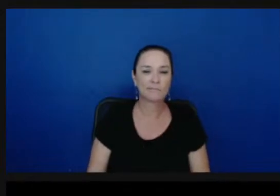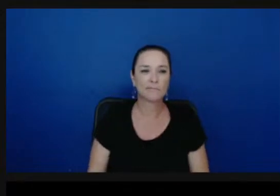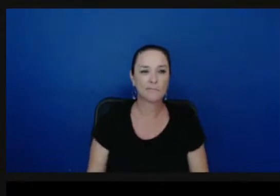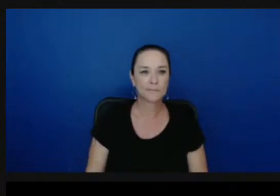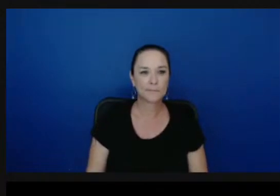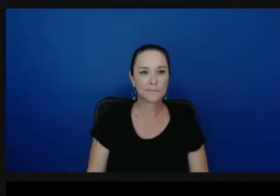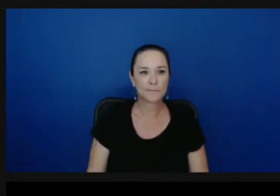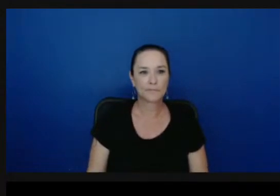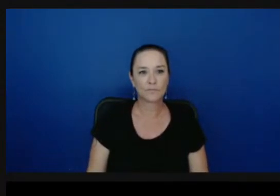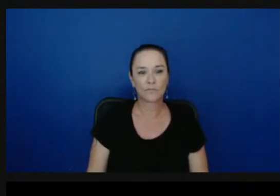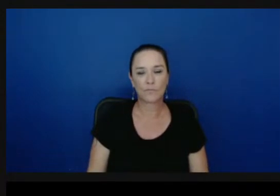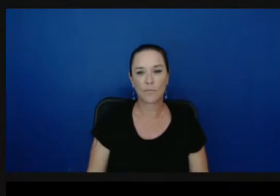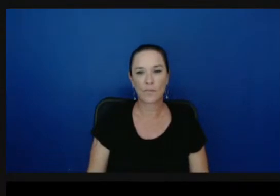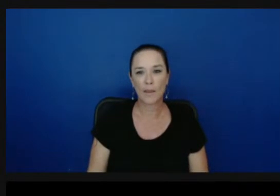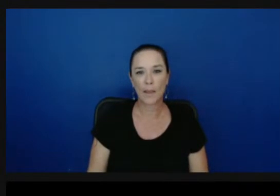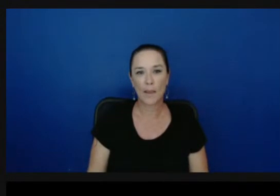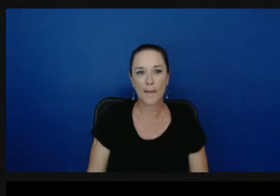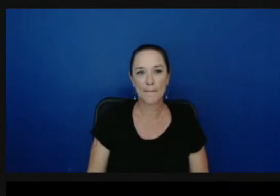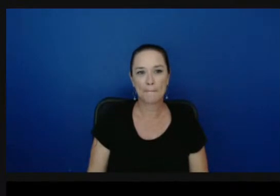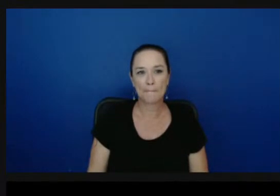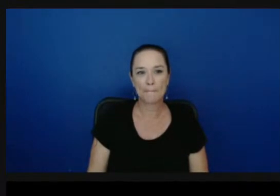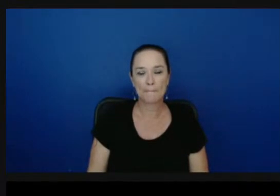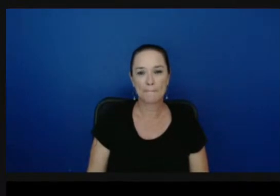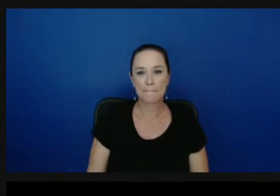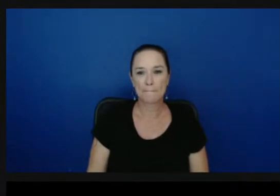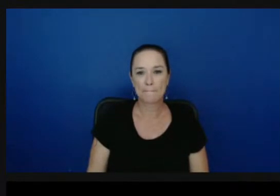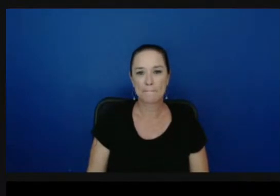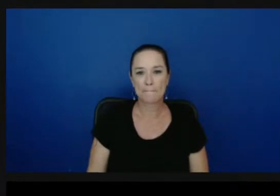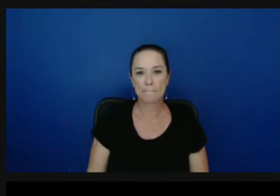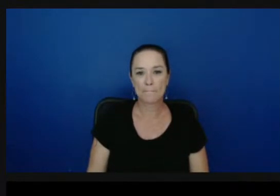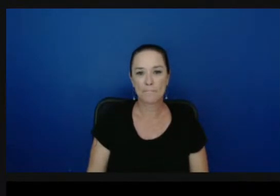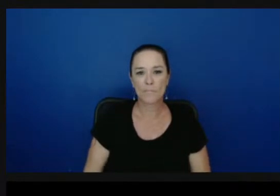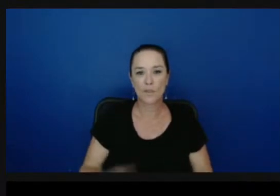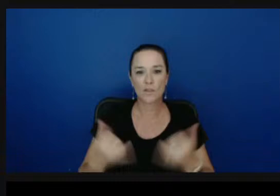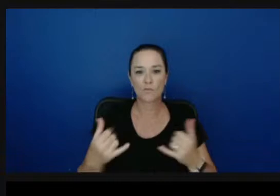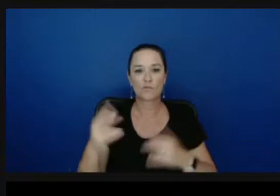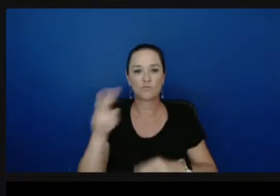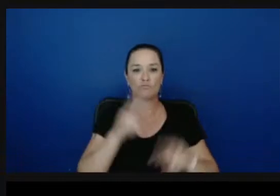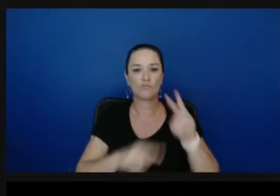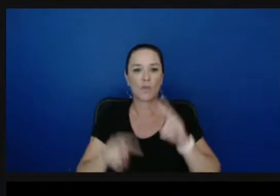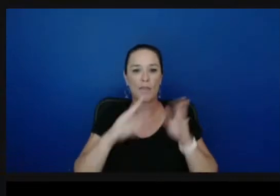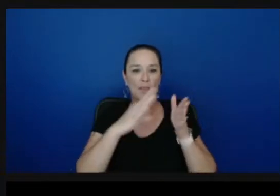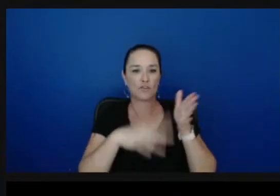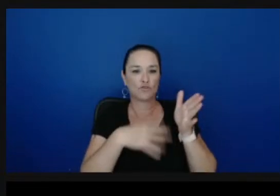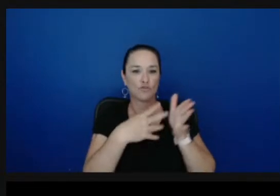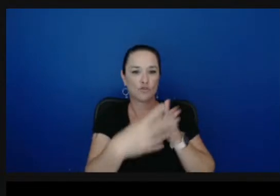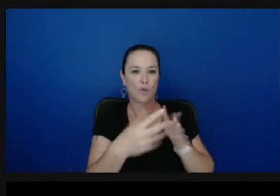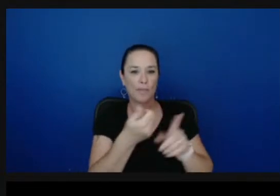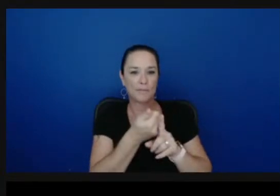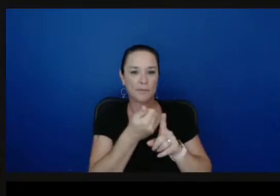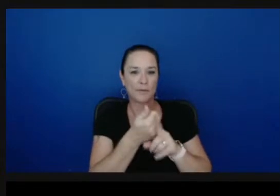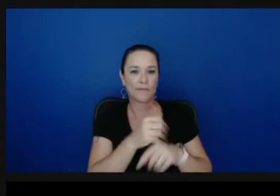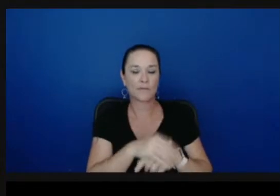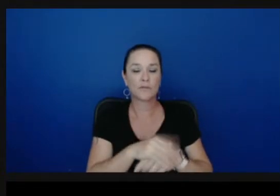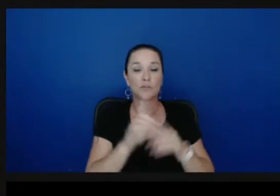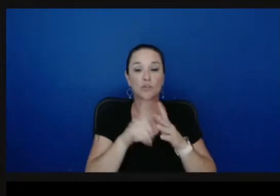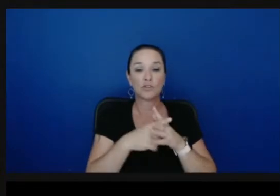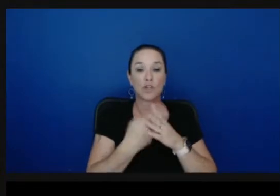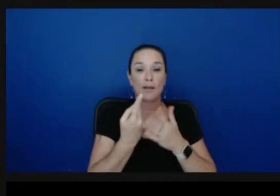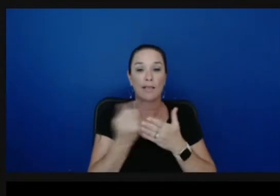Nothing else to highlight there. Instead, we'll look at the charts themselves, starting with last week at the